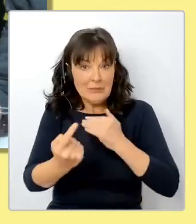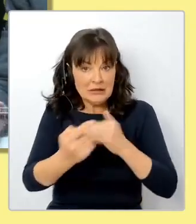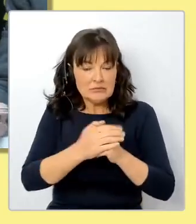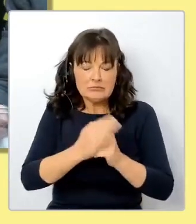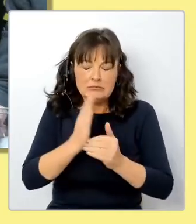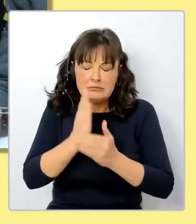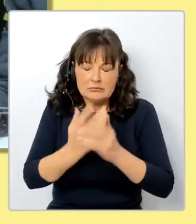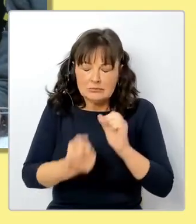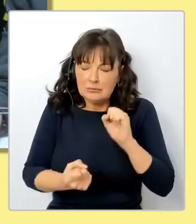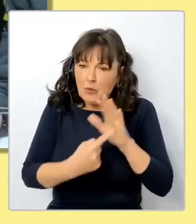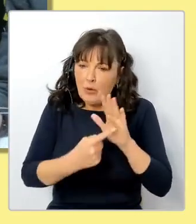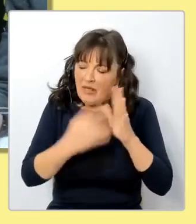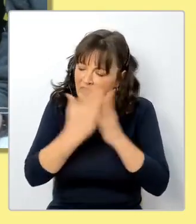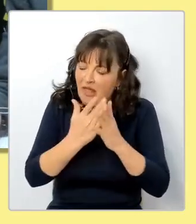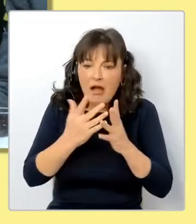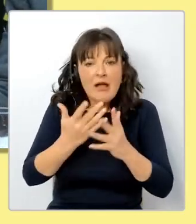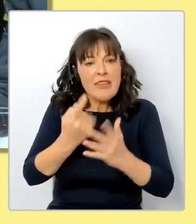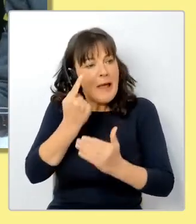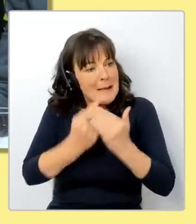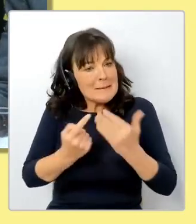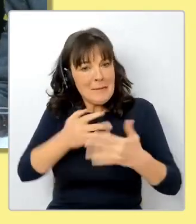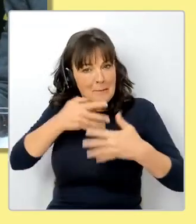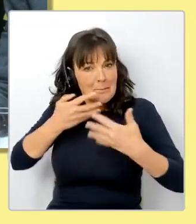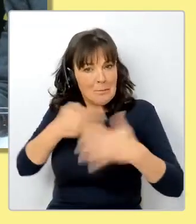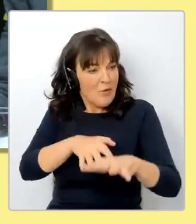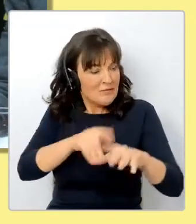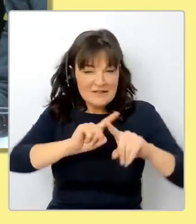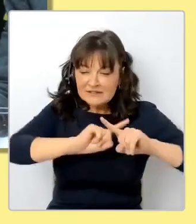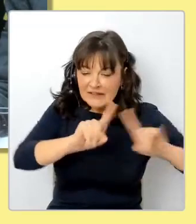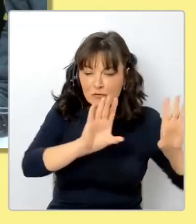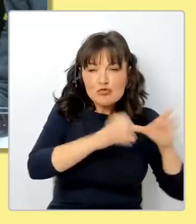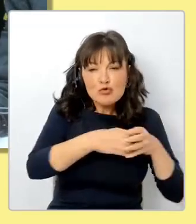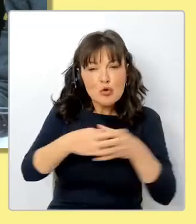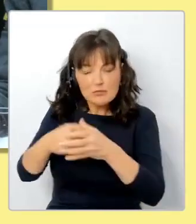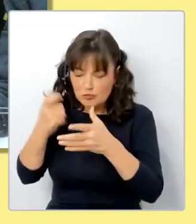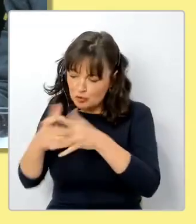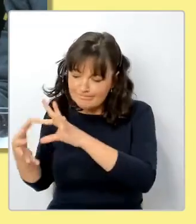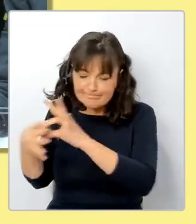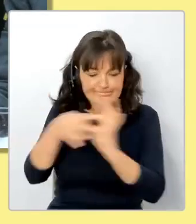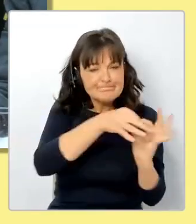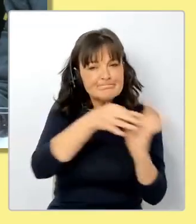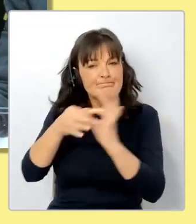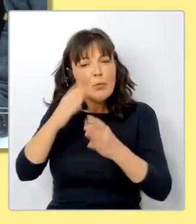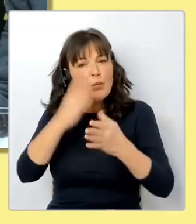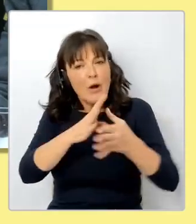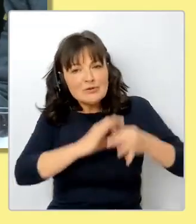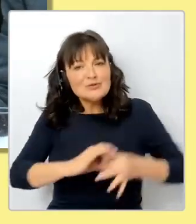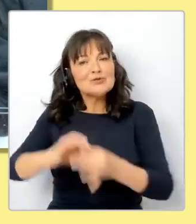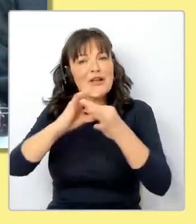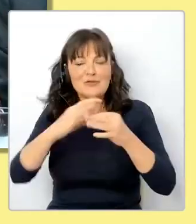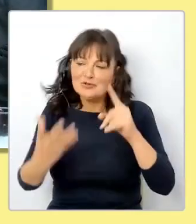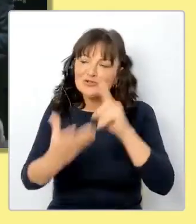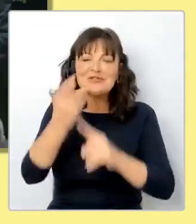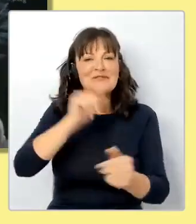that we unite that movement and that we can all work together to achieve that better Scotland that we all want to see.